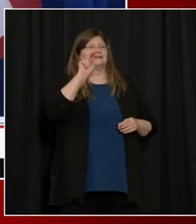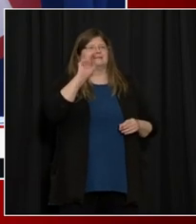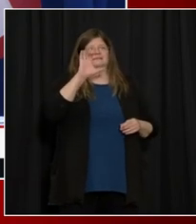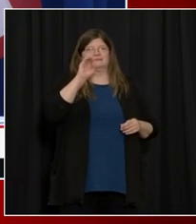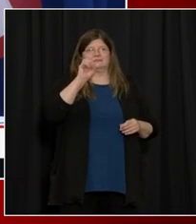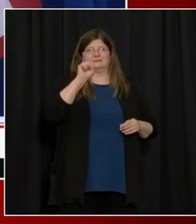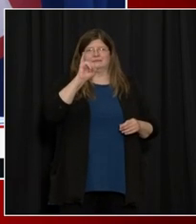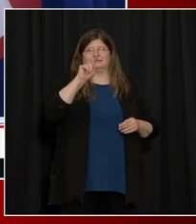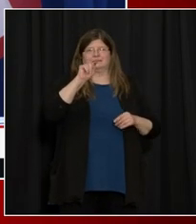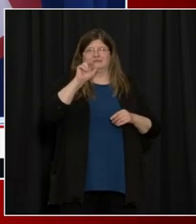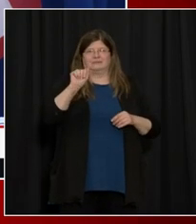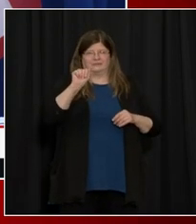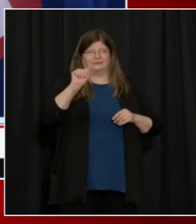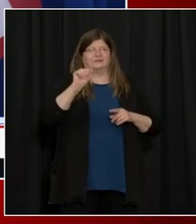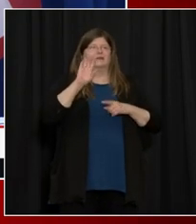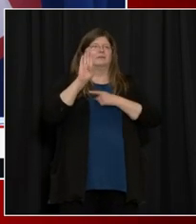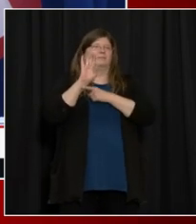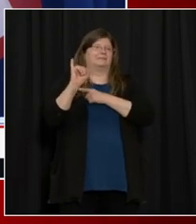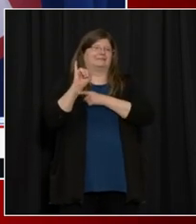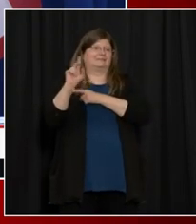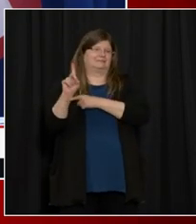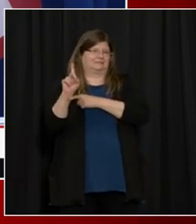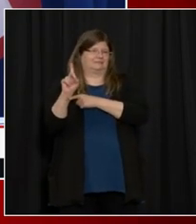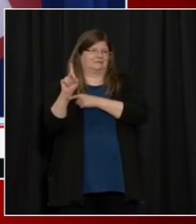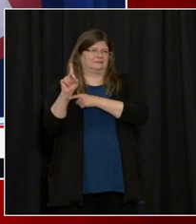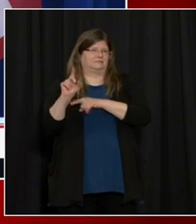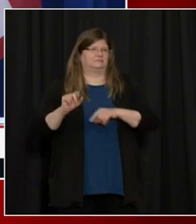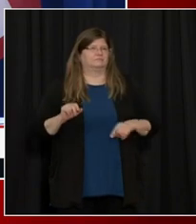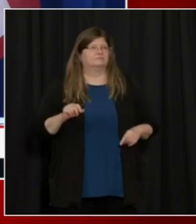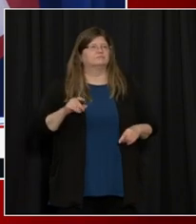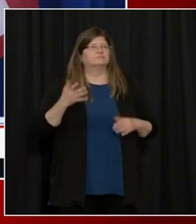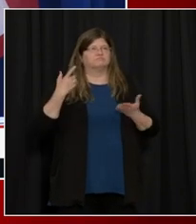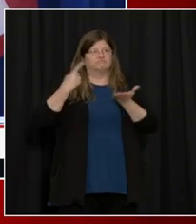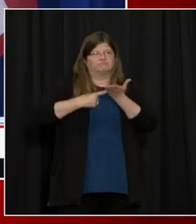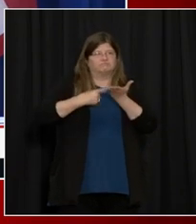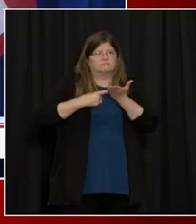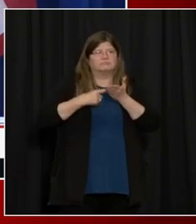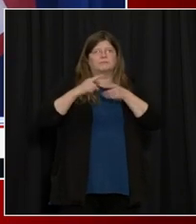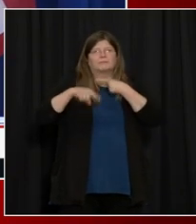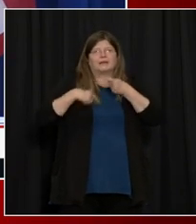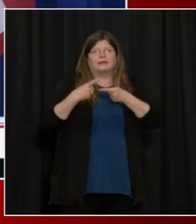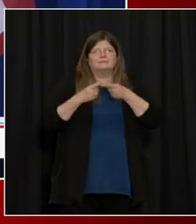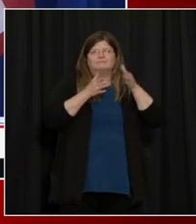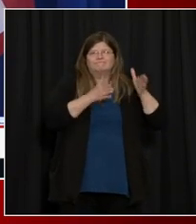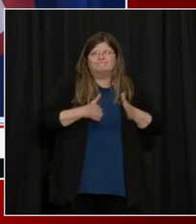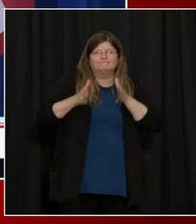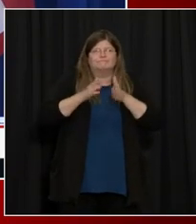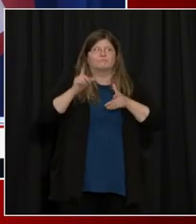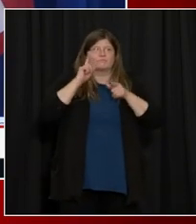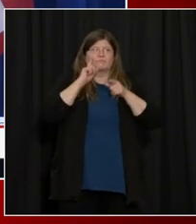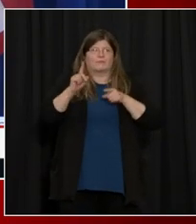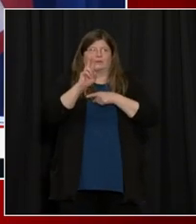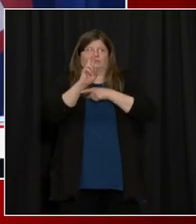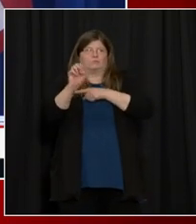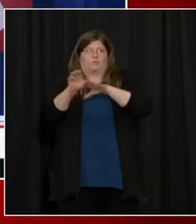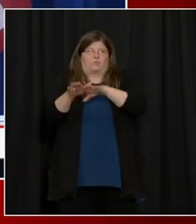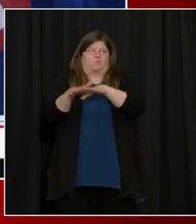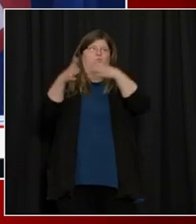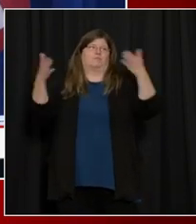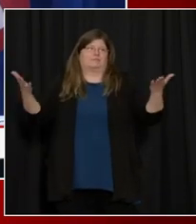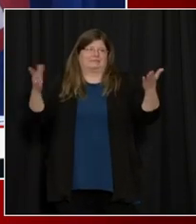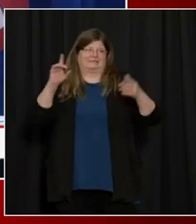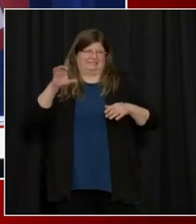talk about preparedness for phased reopening in the District of Columbia.